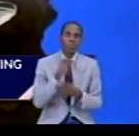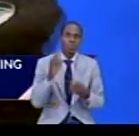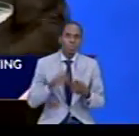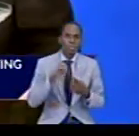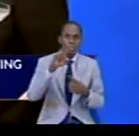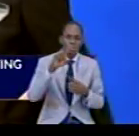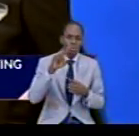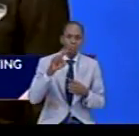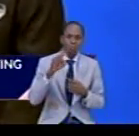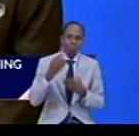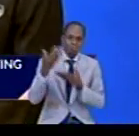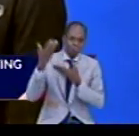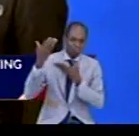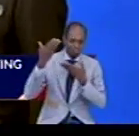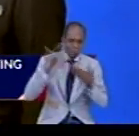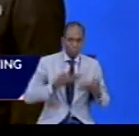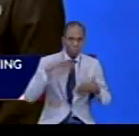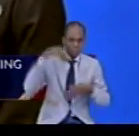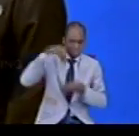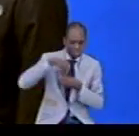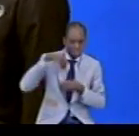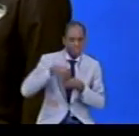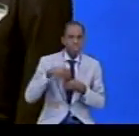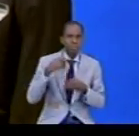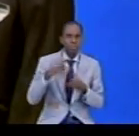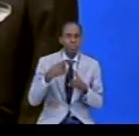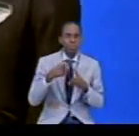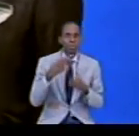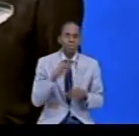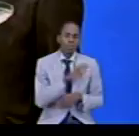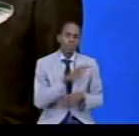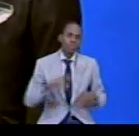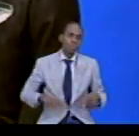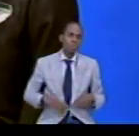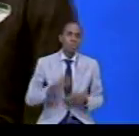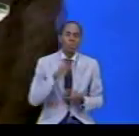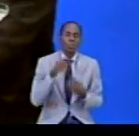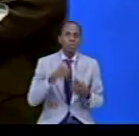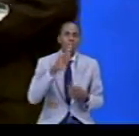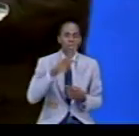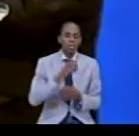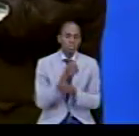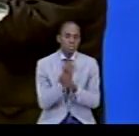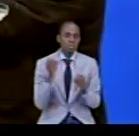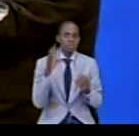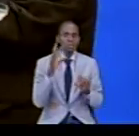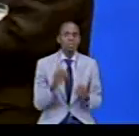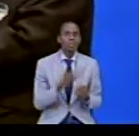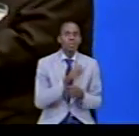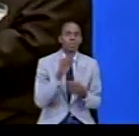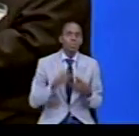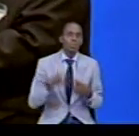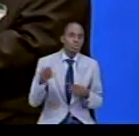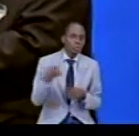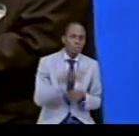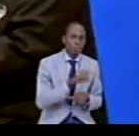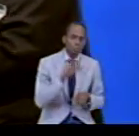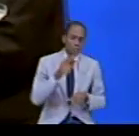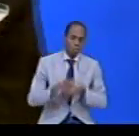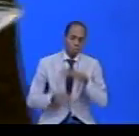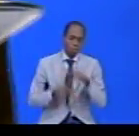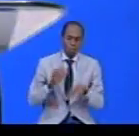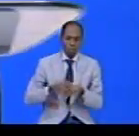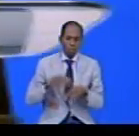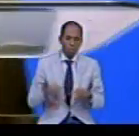internalize the message of Christ when you are converted when you watch in the way of the Lord